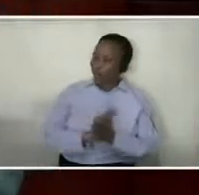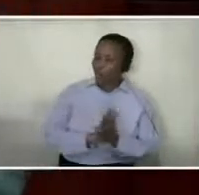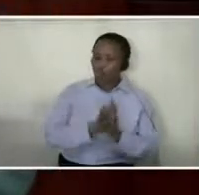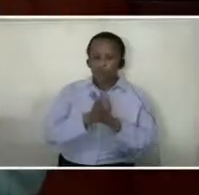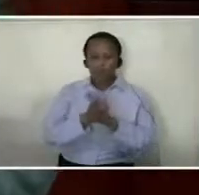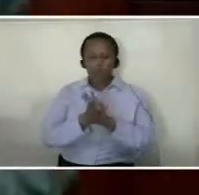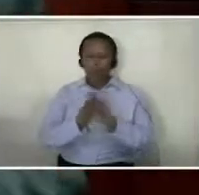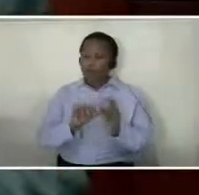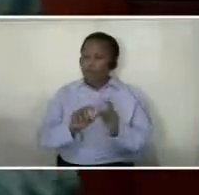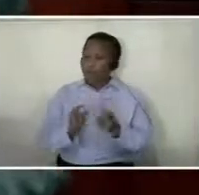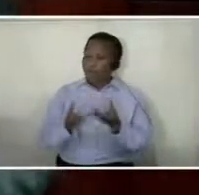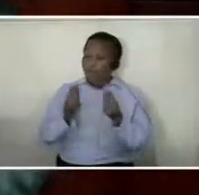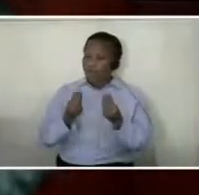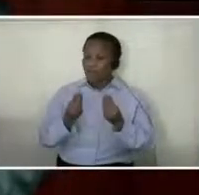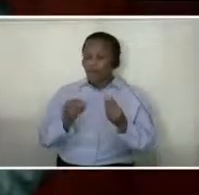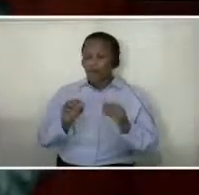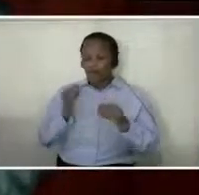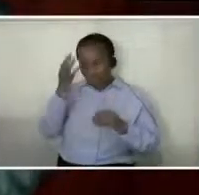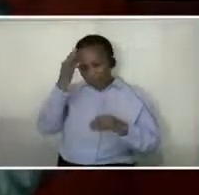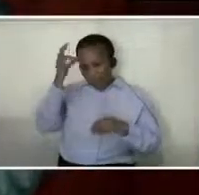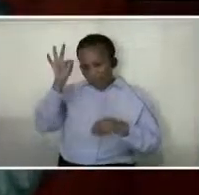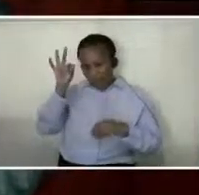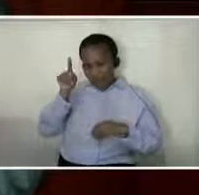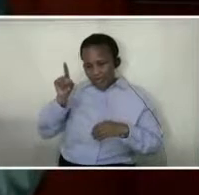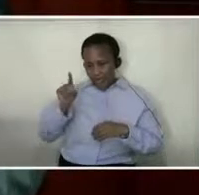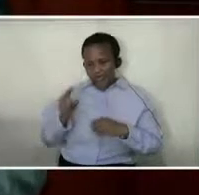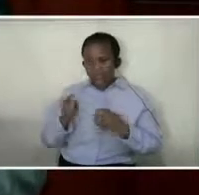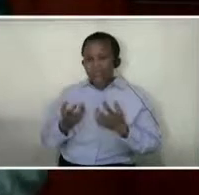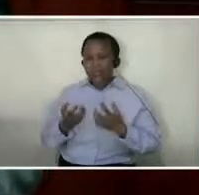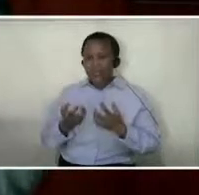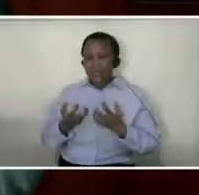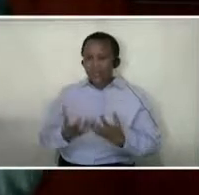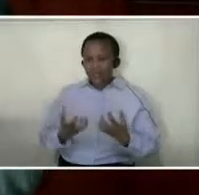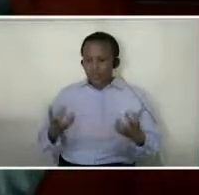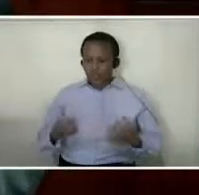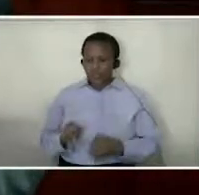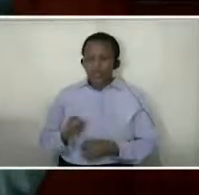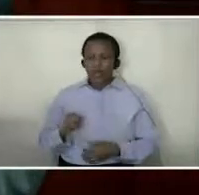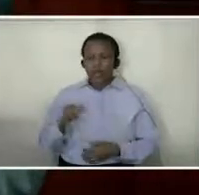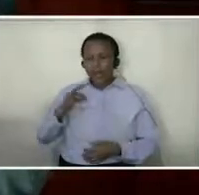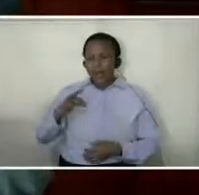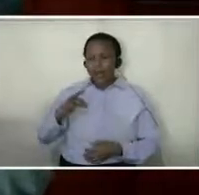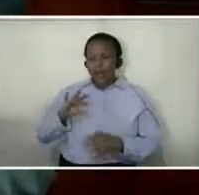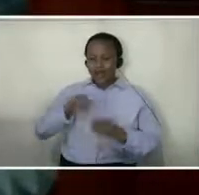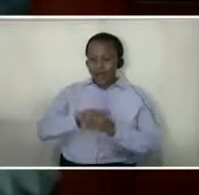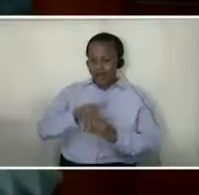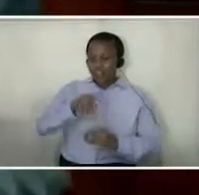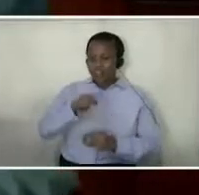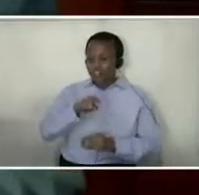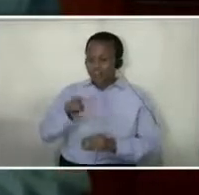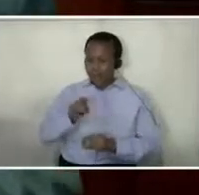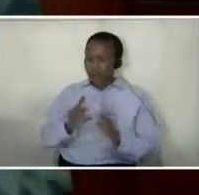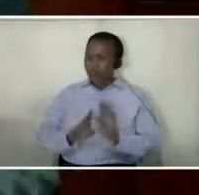In KwaZulu-Natal, the 2006 local government elections resulted in the